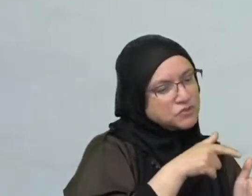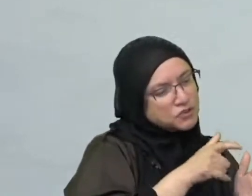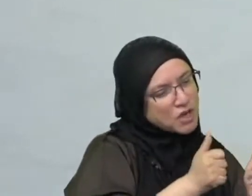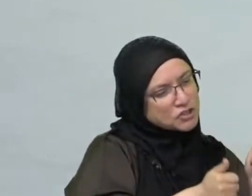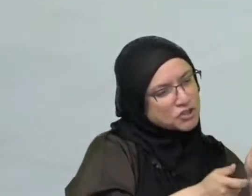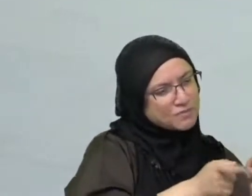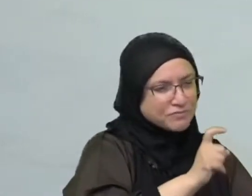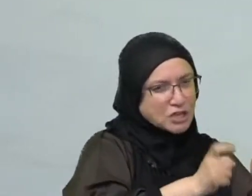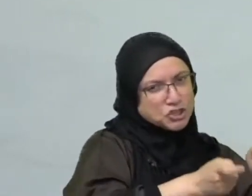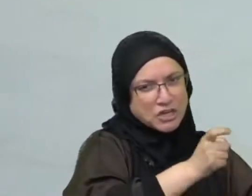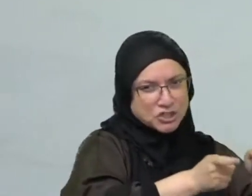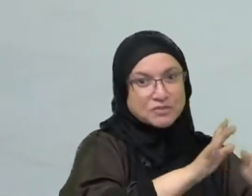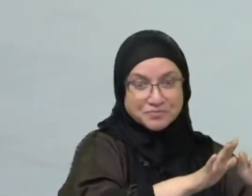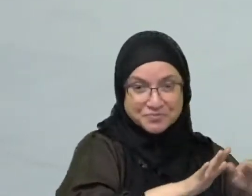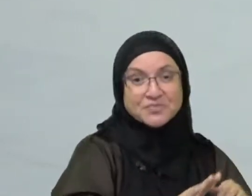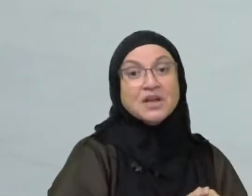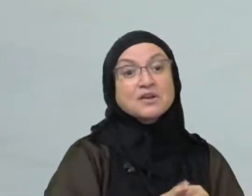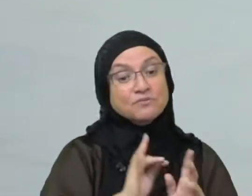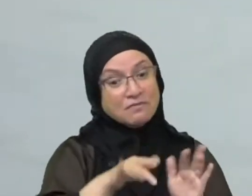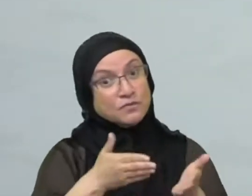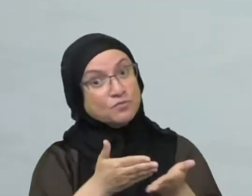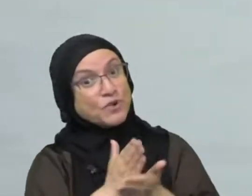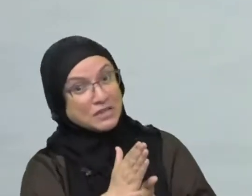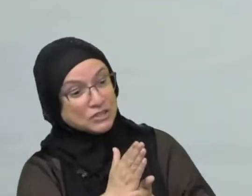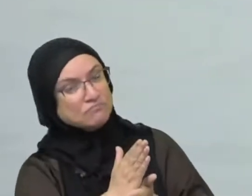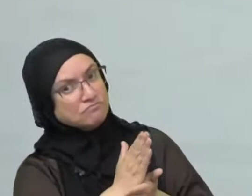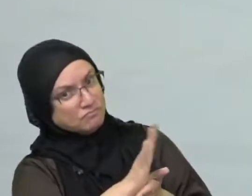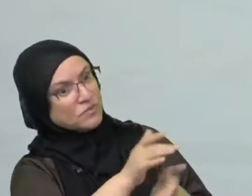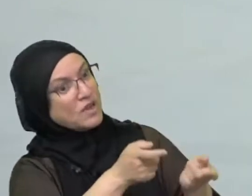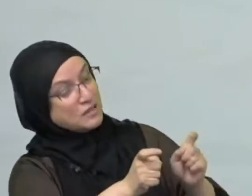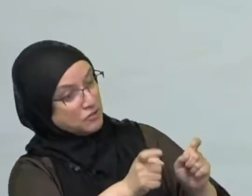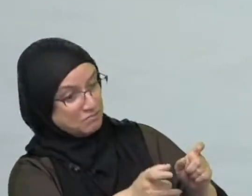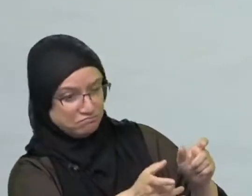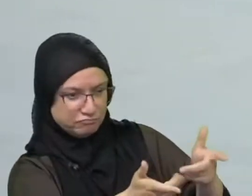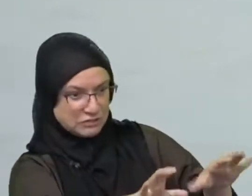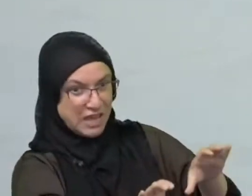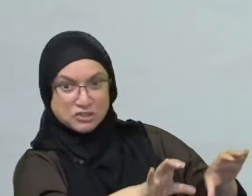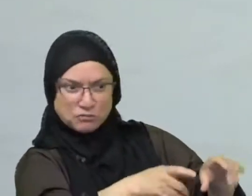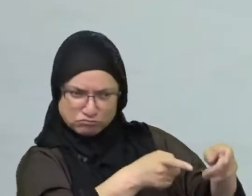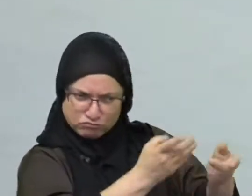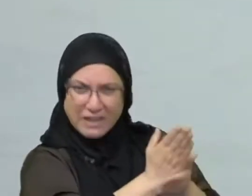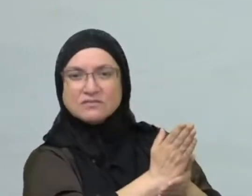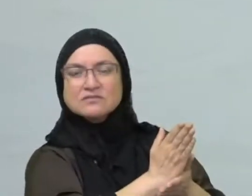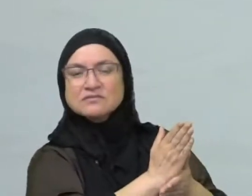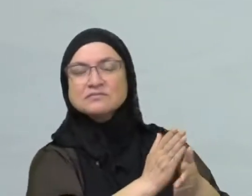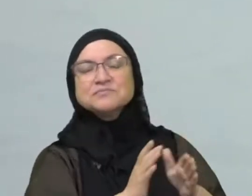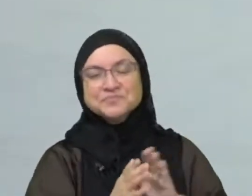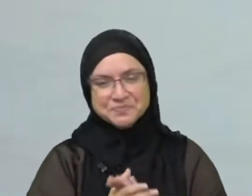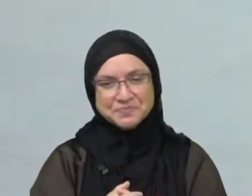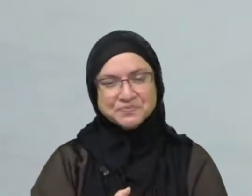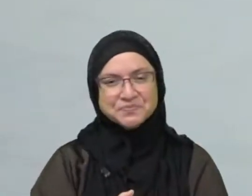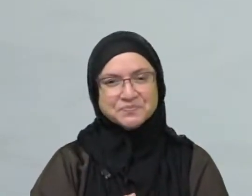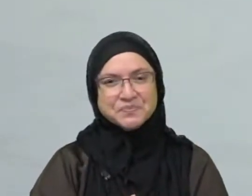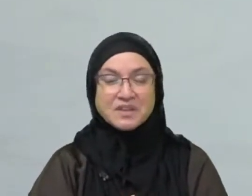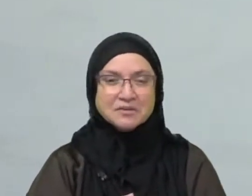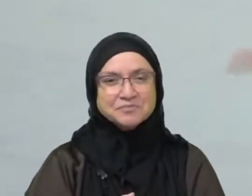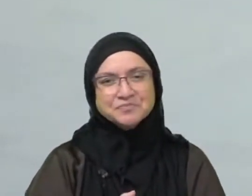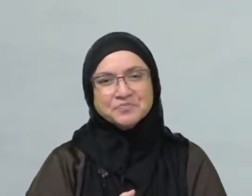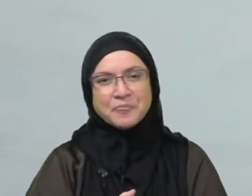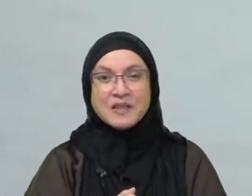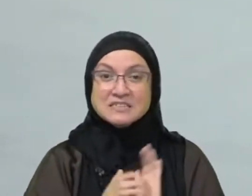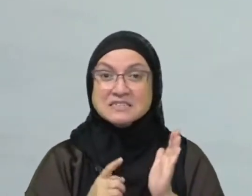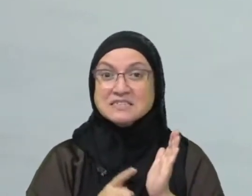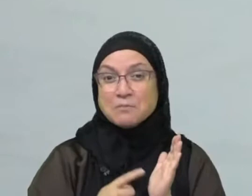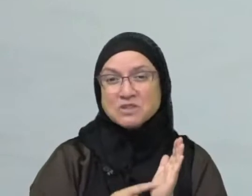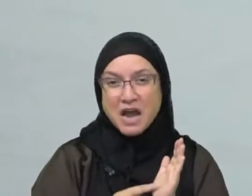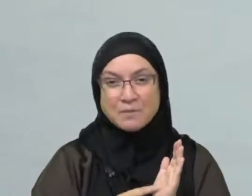see a wrongdoing taking place. And they activate themselves to try to rectify that wrongdoing in this life, especially when it's happening to